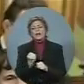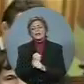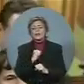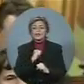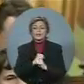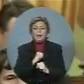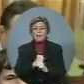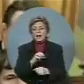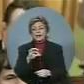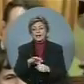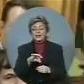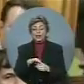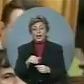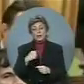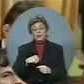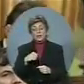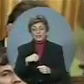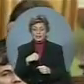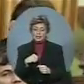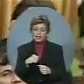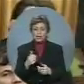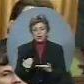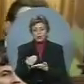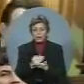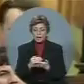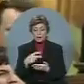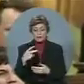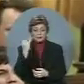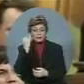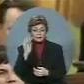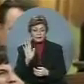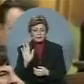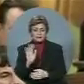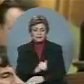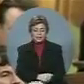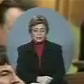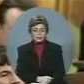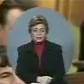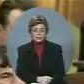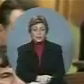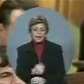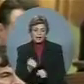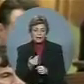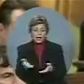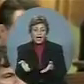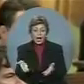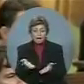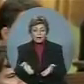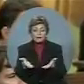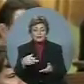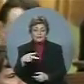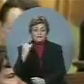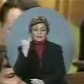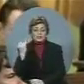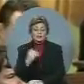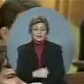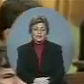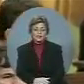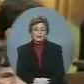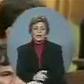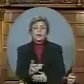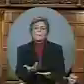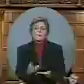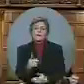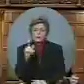agenda. Why does this government have a plan to change the way judges are appointed, but no plan to help Canadians